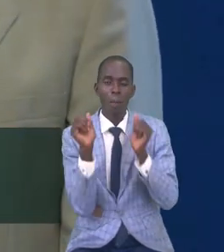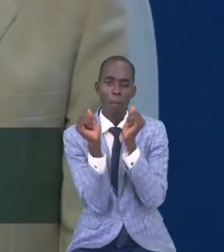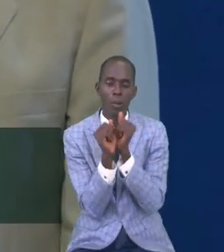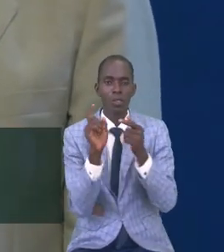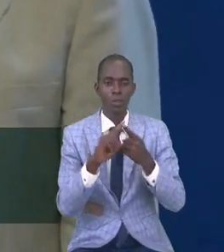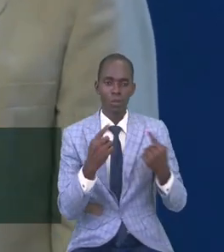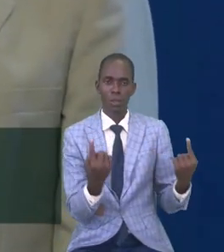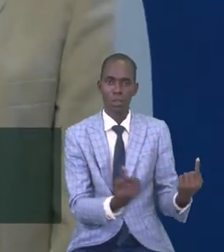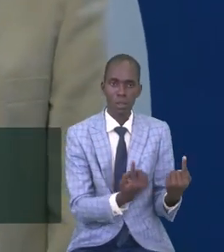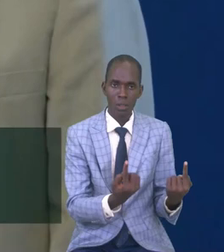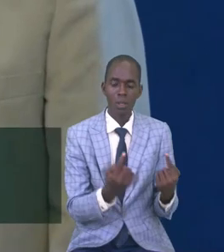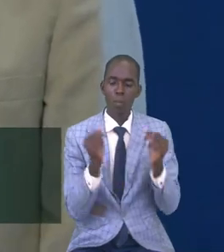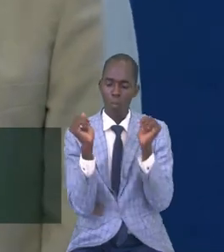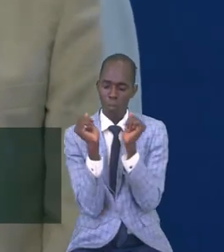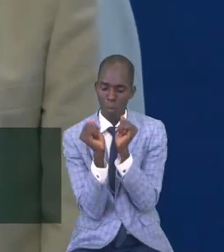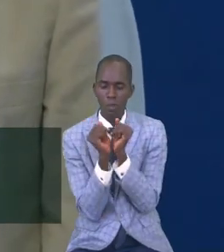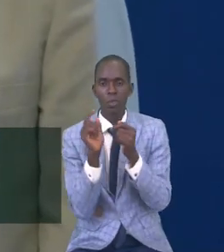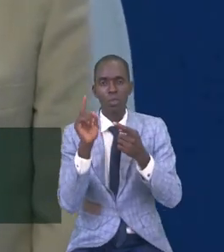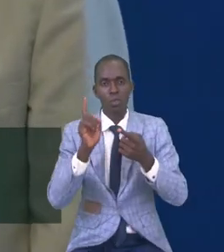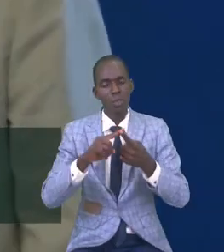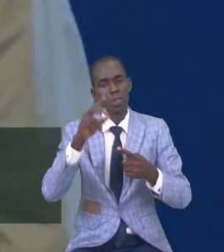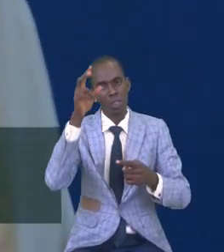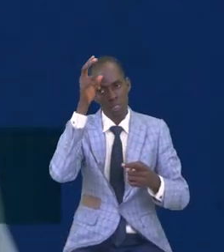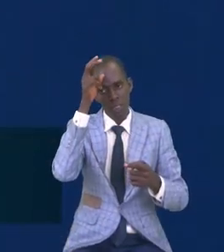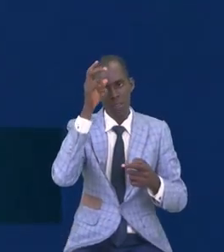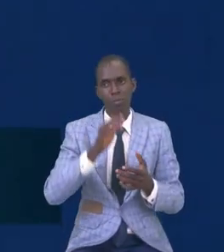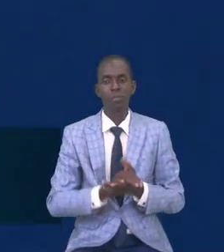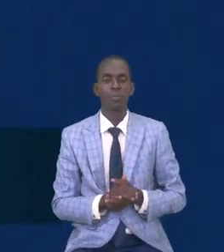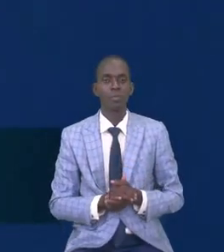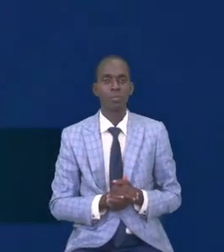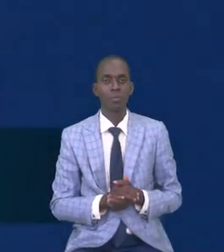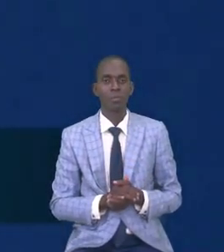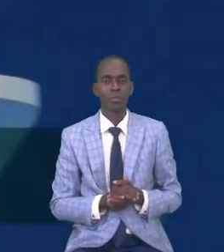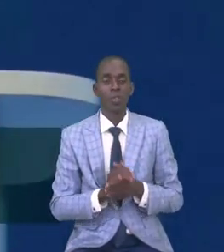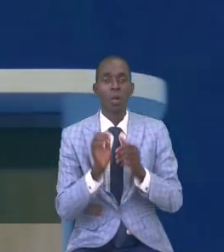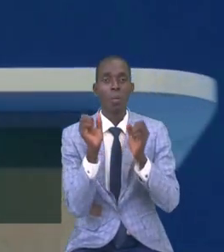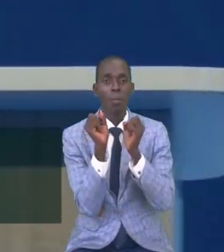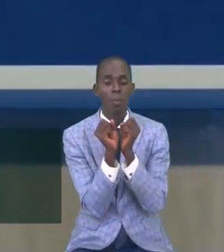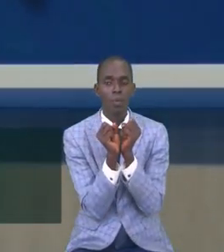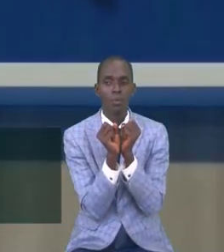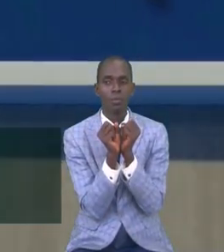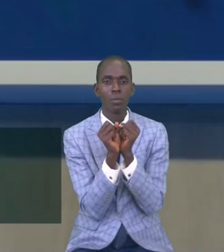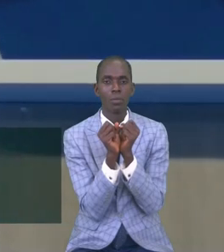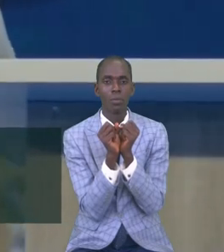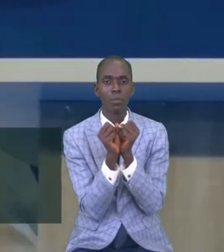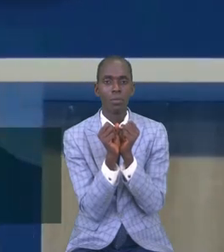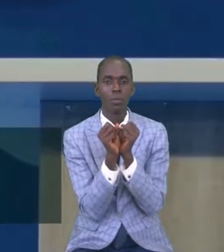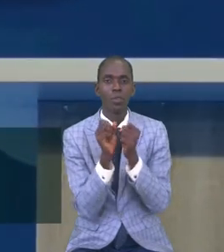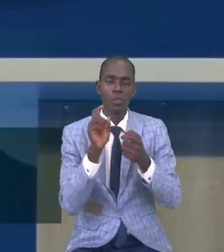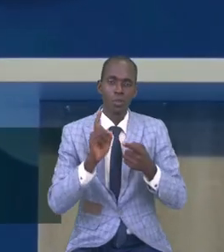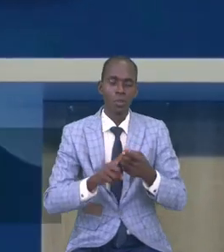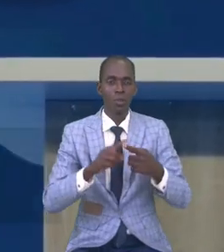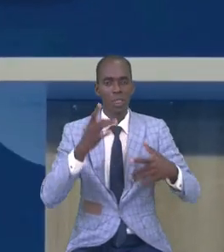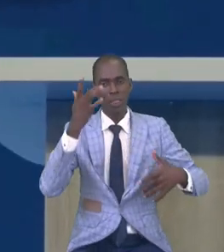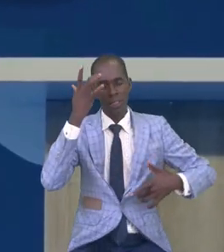sin, bondage to Satan, bondage to